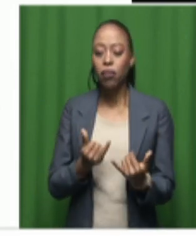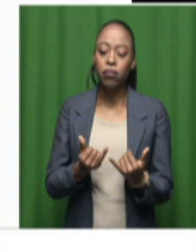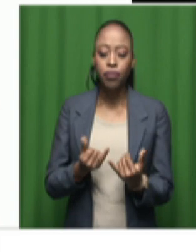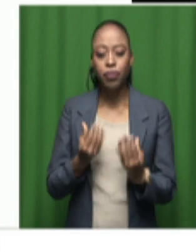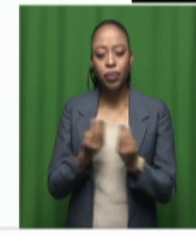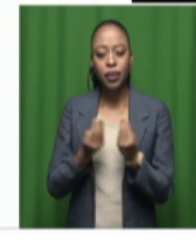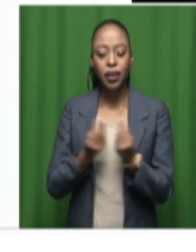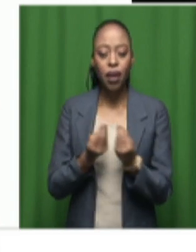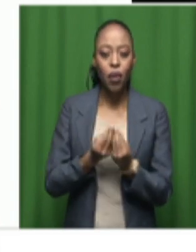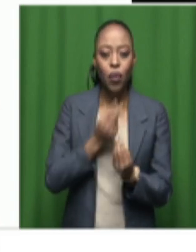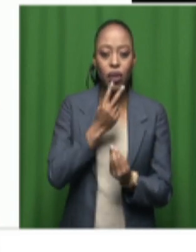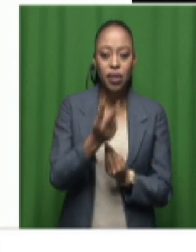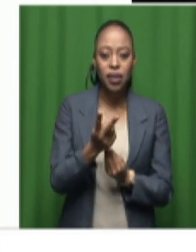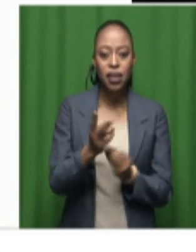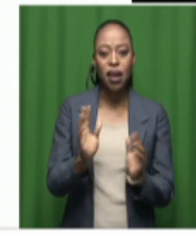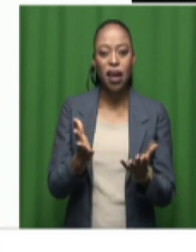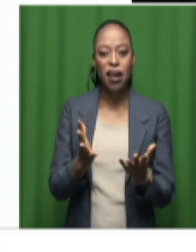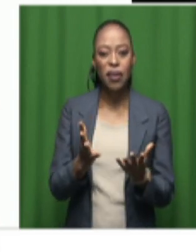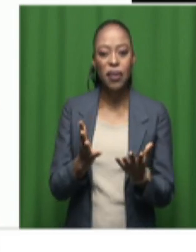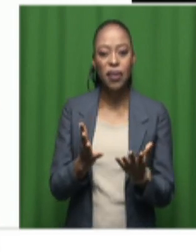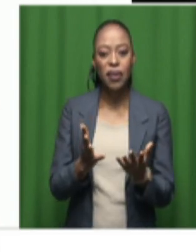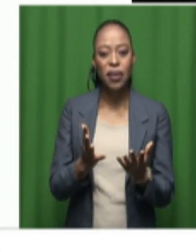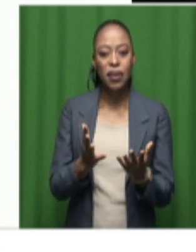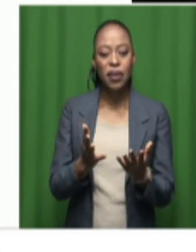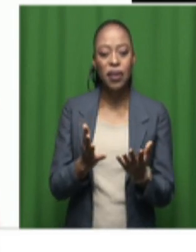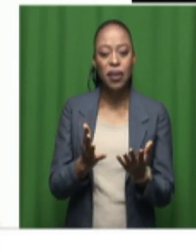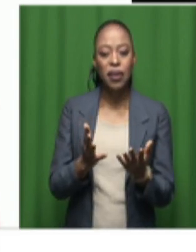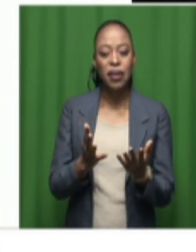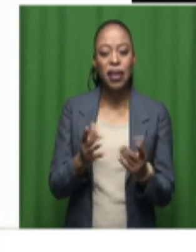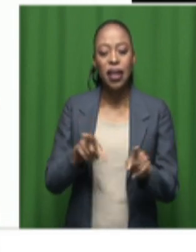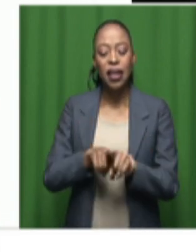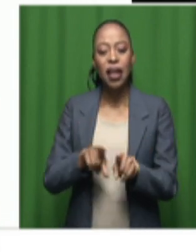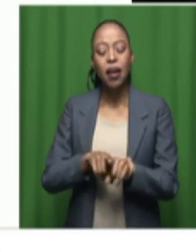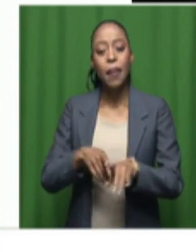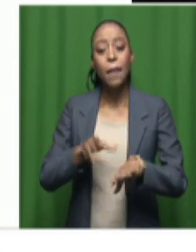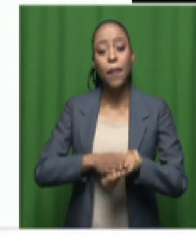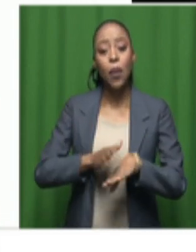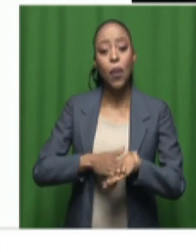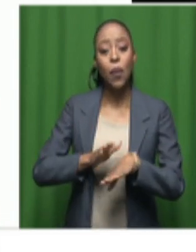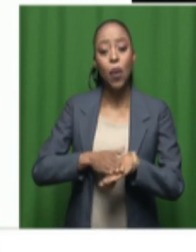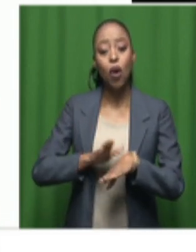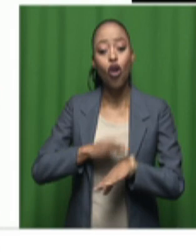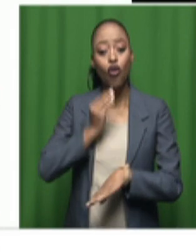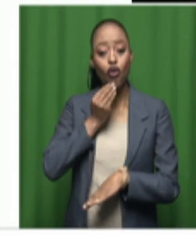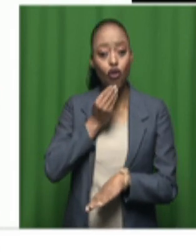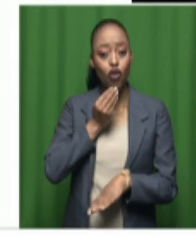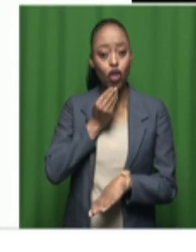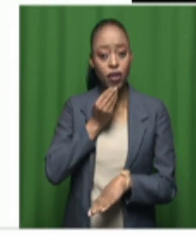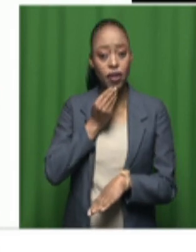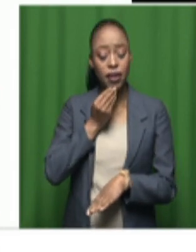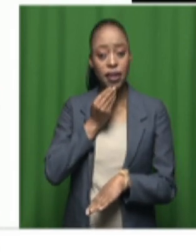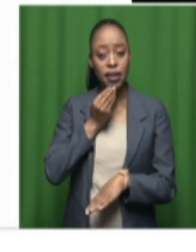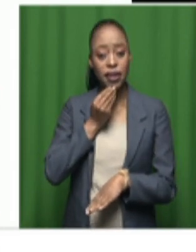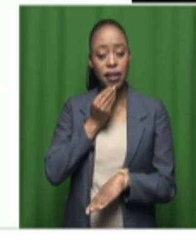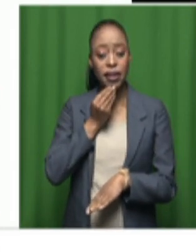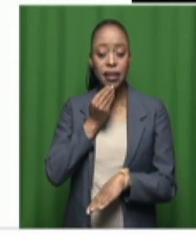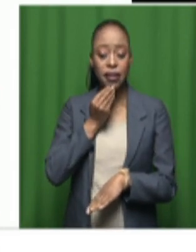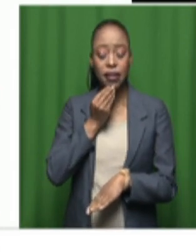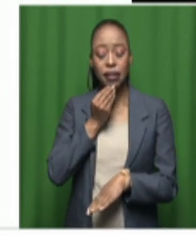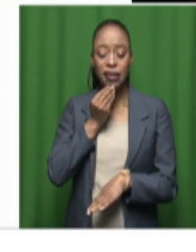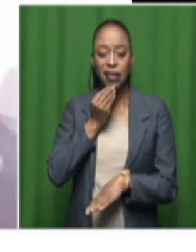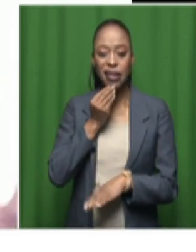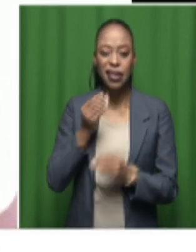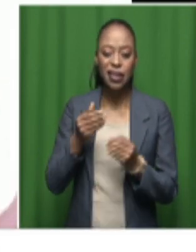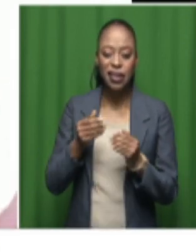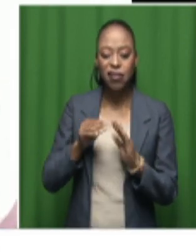we are suspecting as having peaked, particularly when it comes to food inflation. Now,